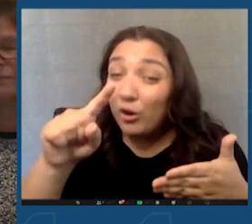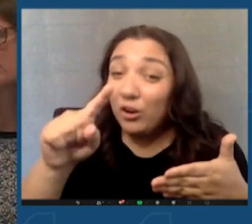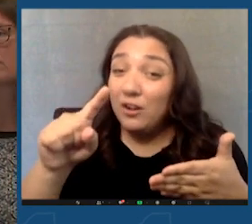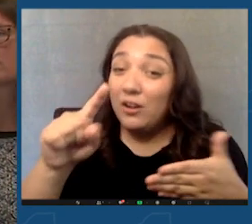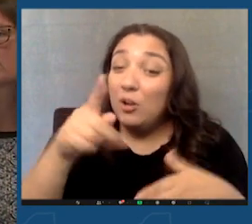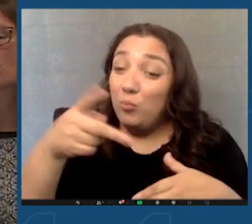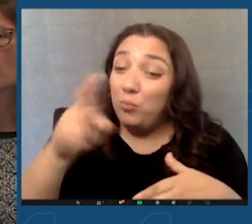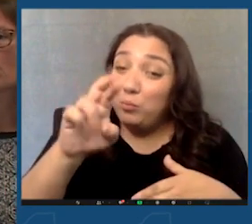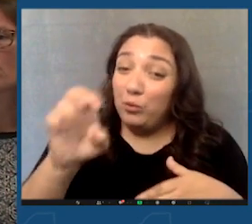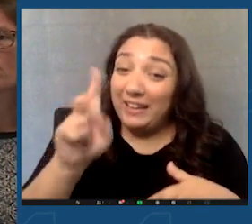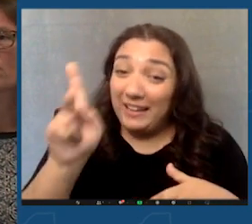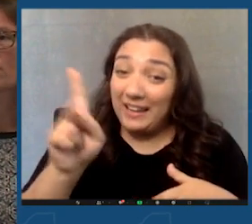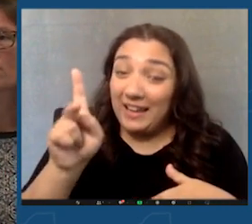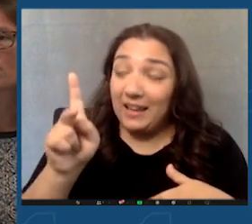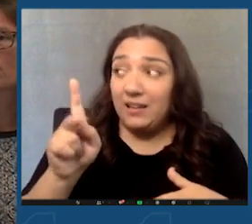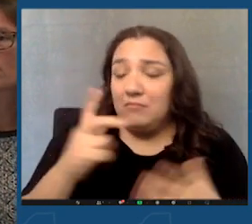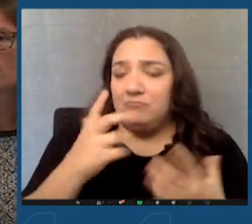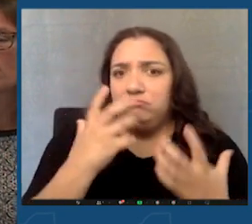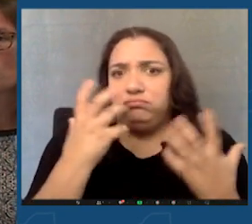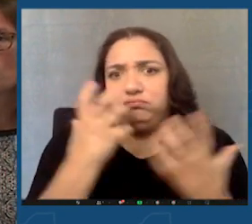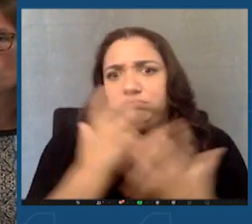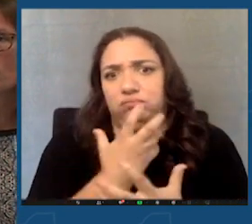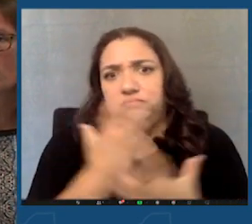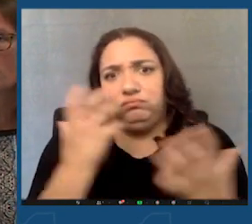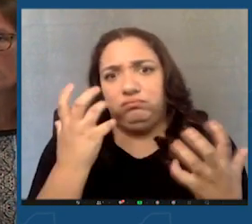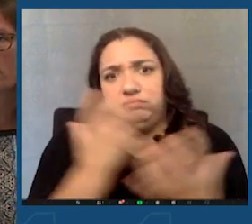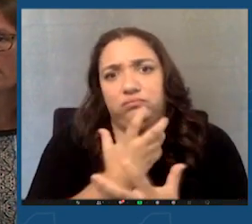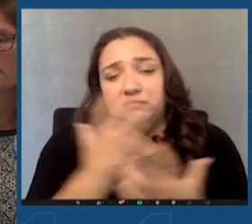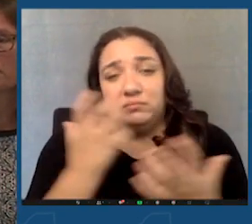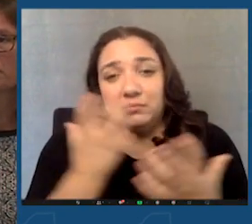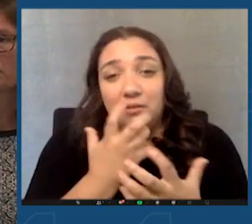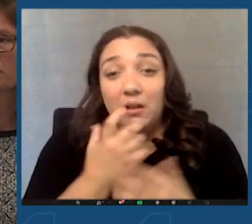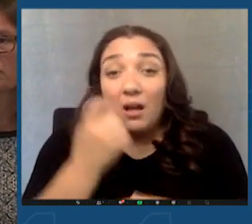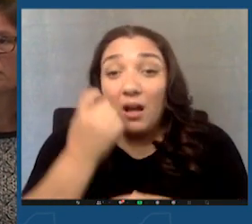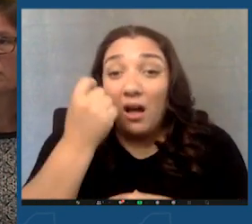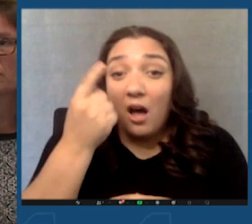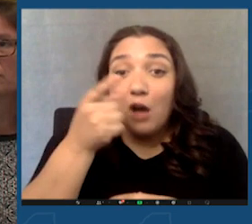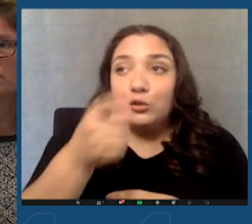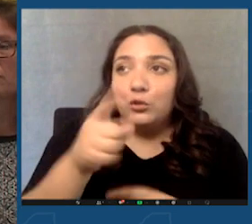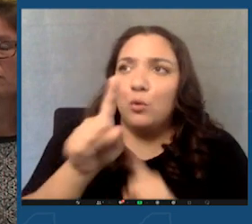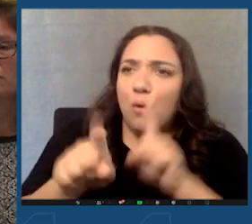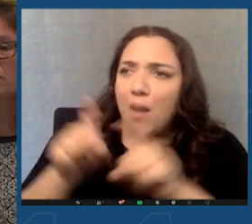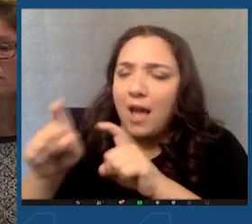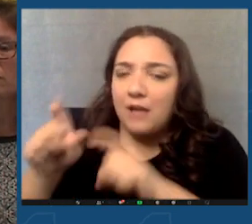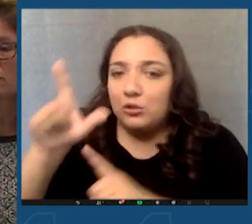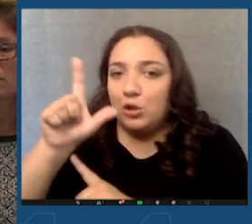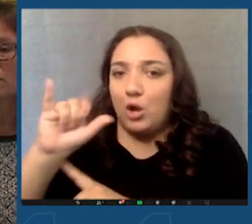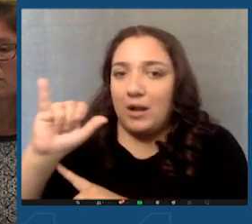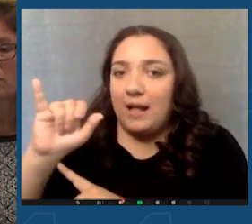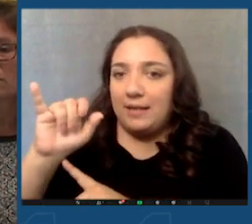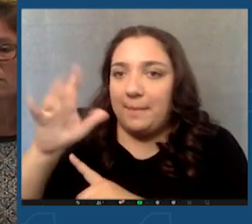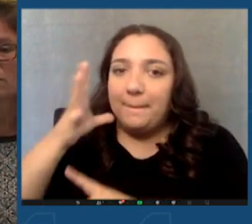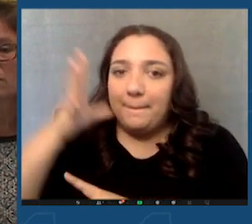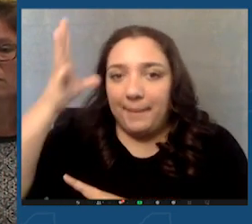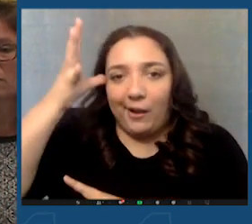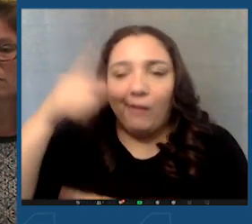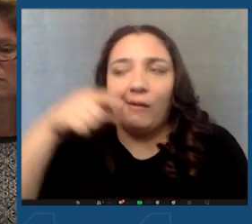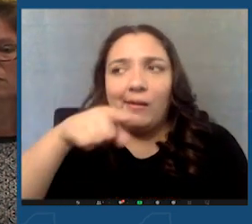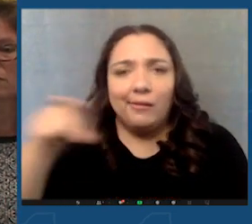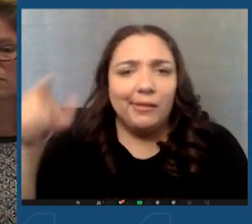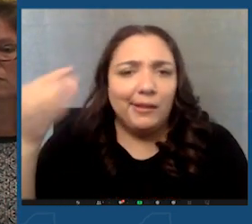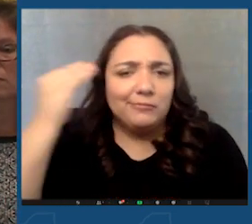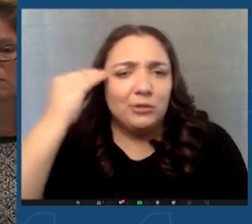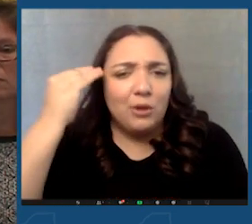amazing and astounding. And when you talk to Long Island parents, they know a few things. And I think sometimes competition is a good thing. They